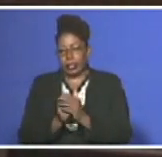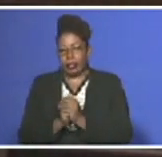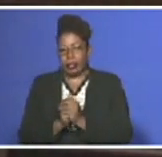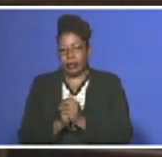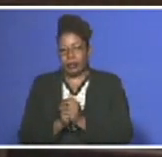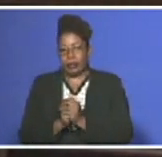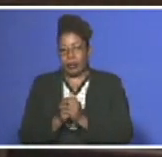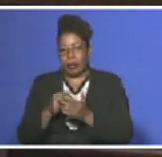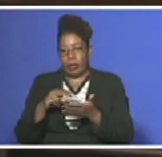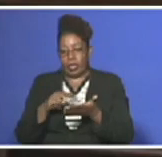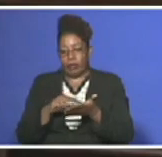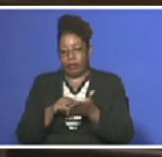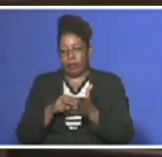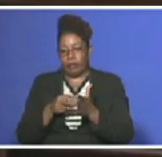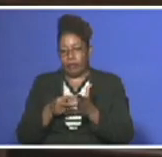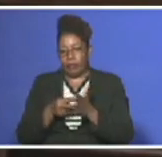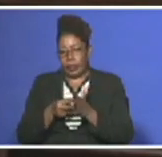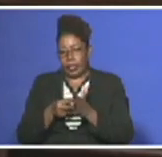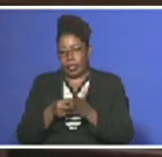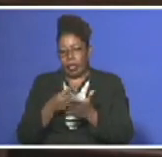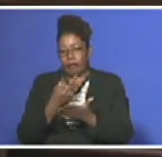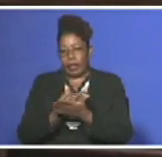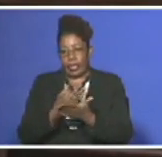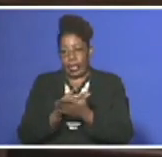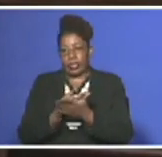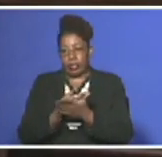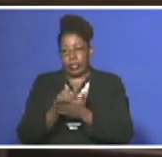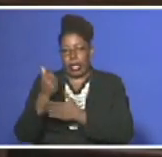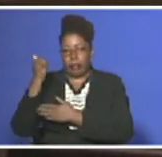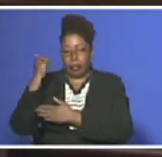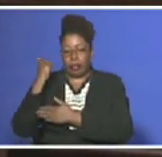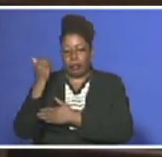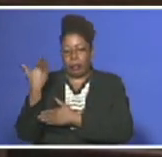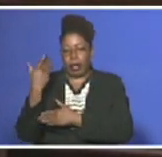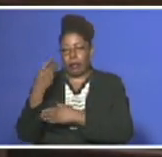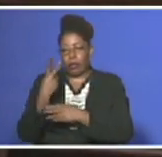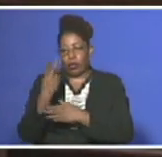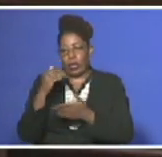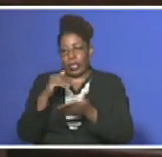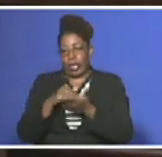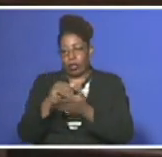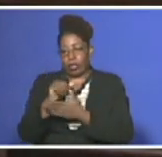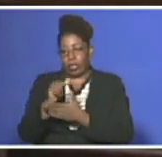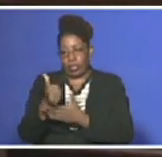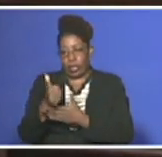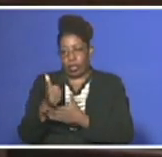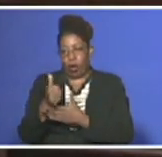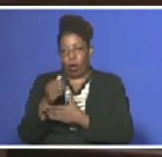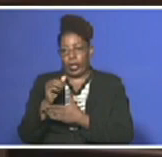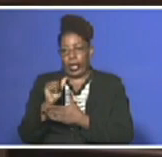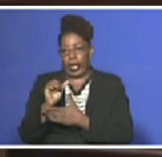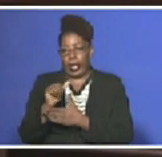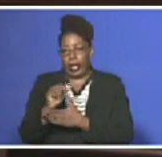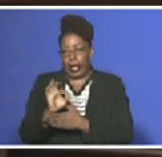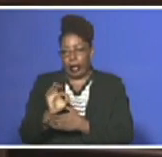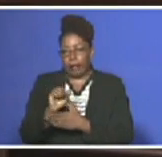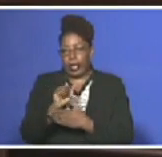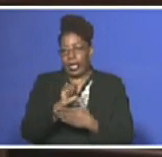the Financial Administration and Audit Act 2010, or the FAA